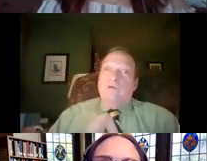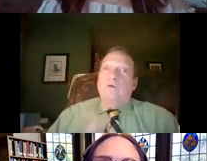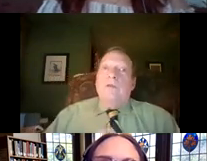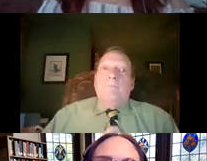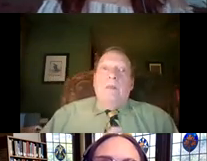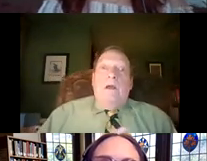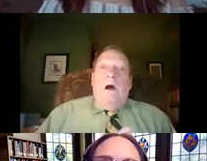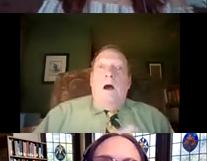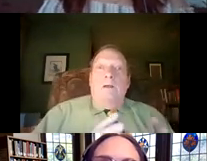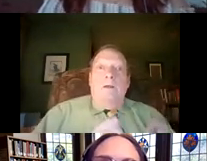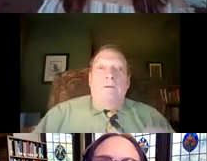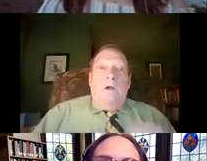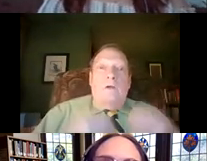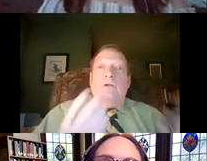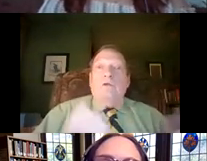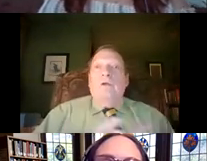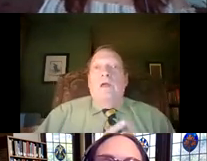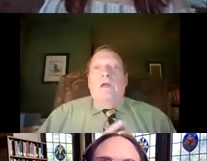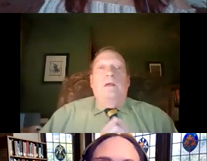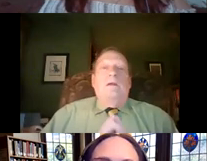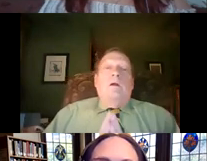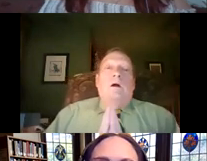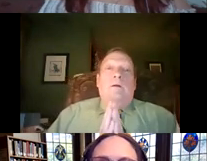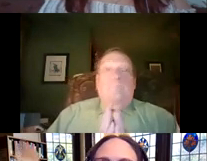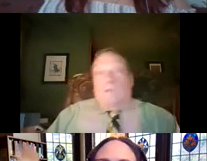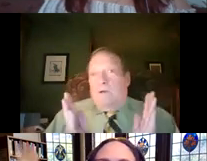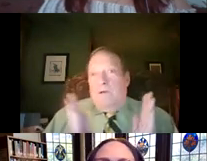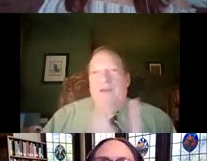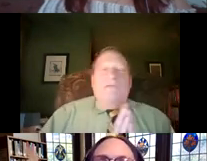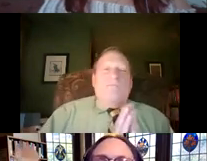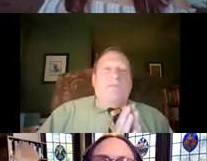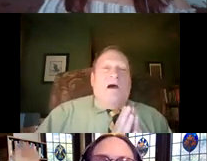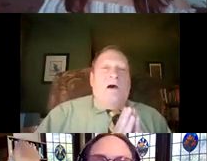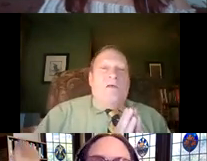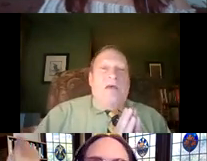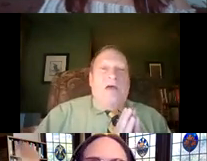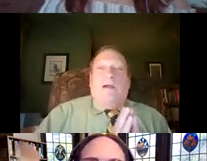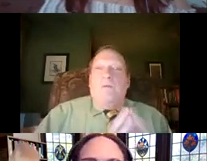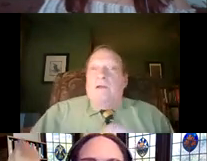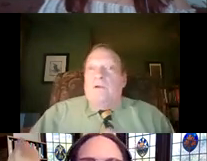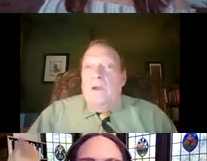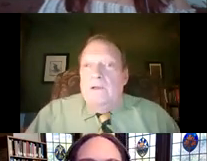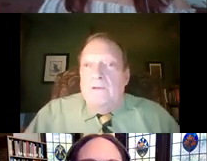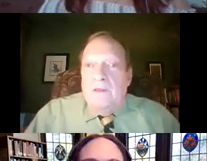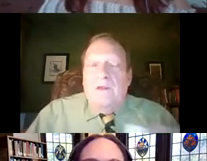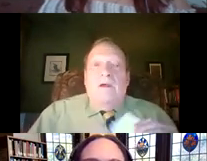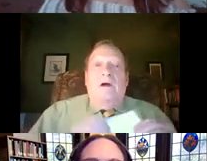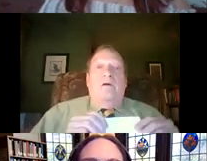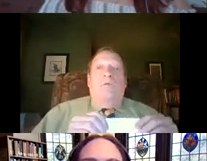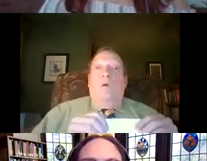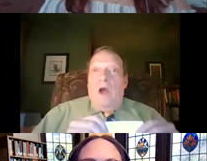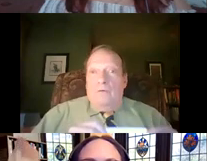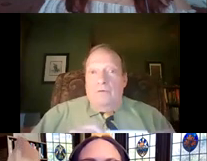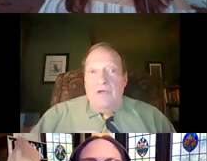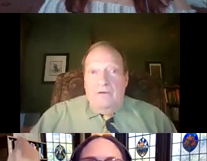on SUNY. He commissioned a committee that recommended creating the